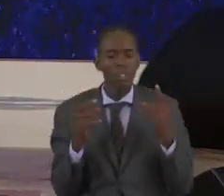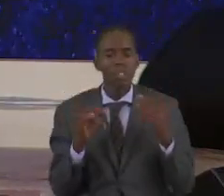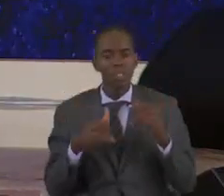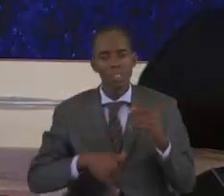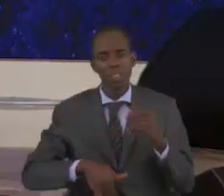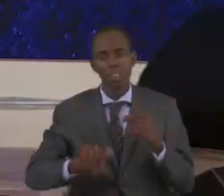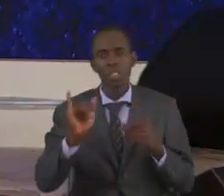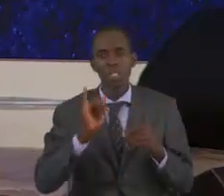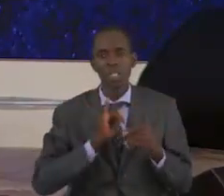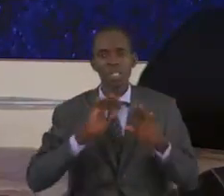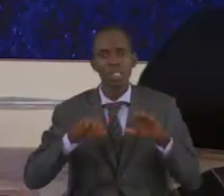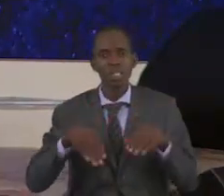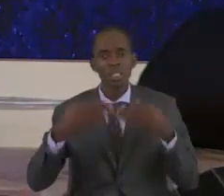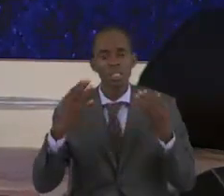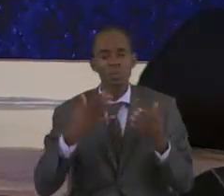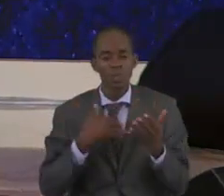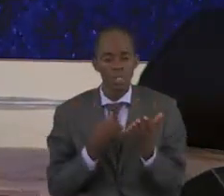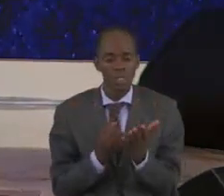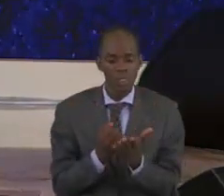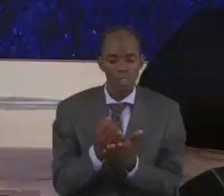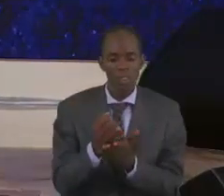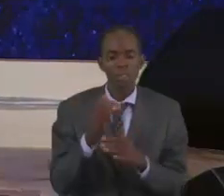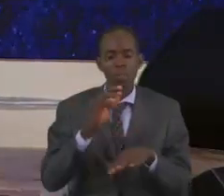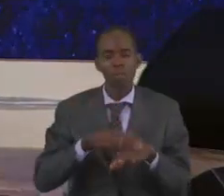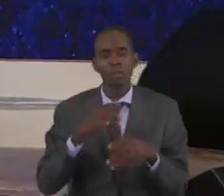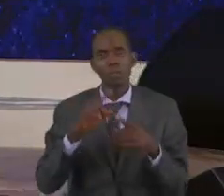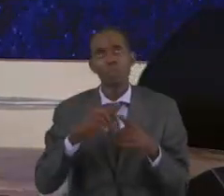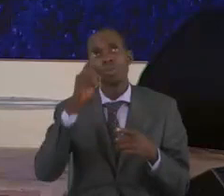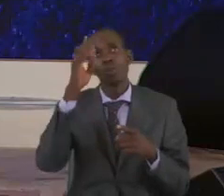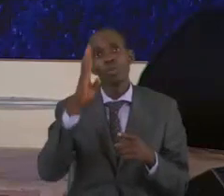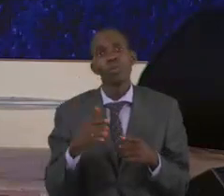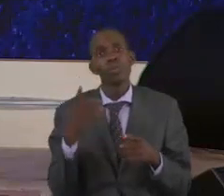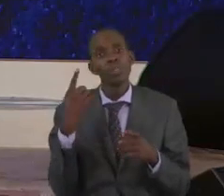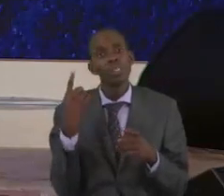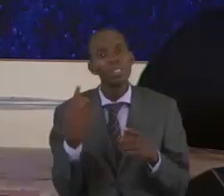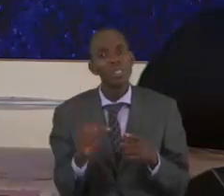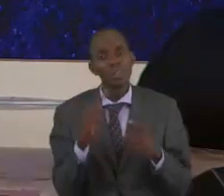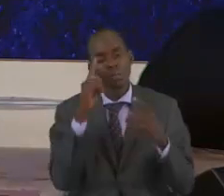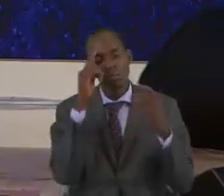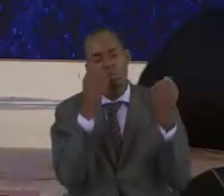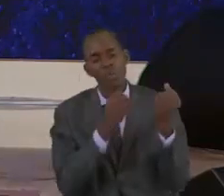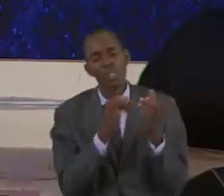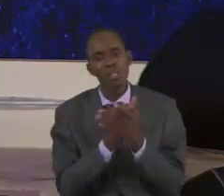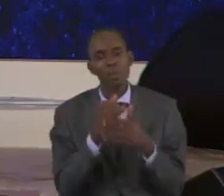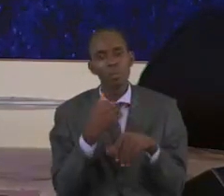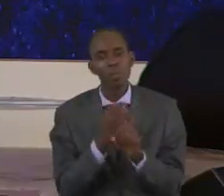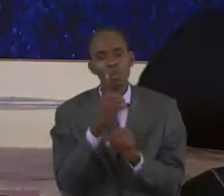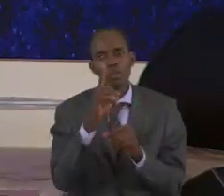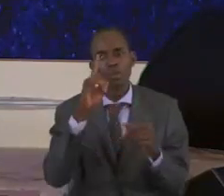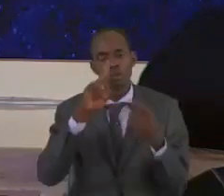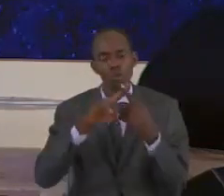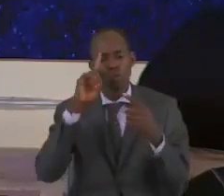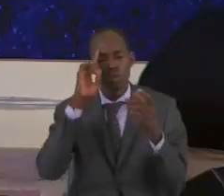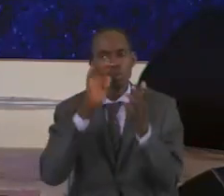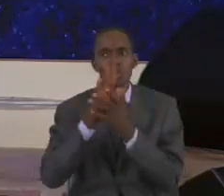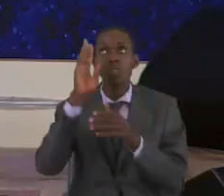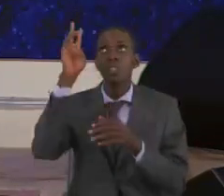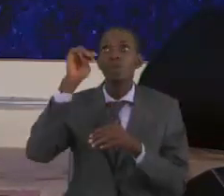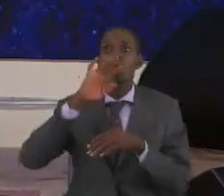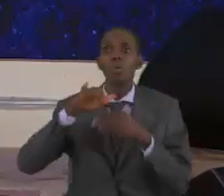my integrity unto God. The faith that makes you trust him all the time, and that makes you